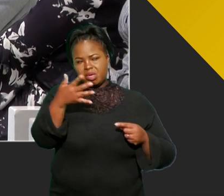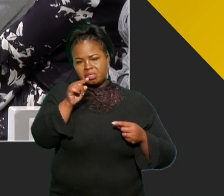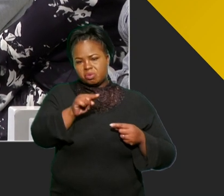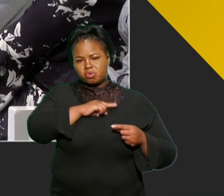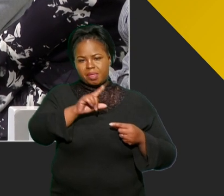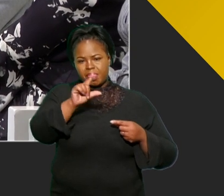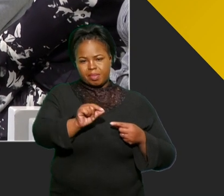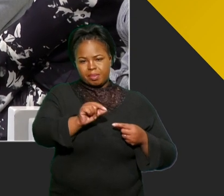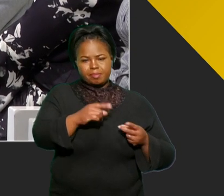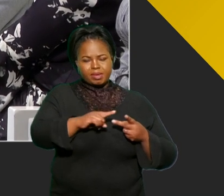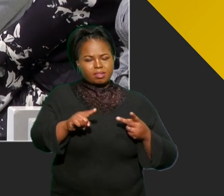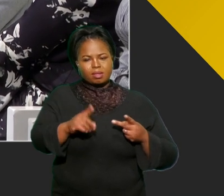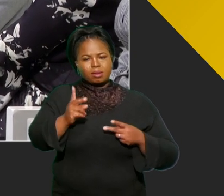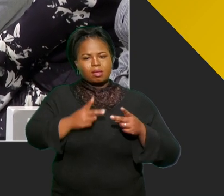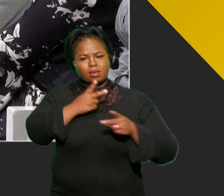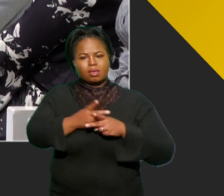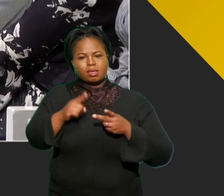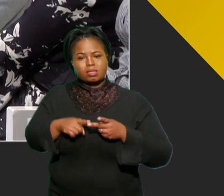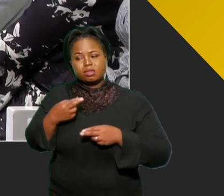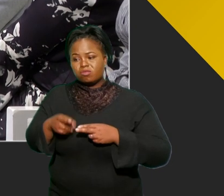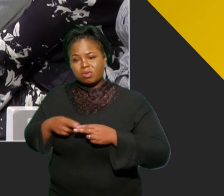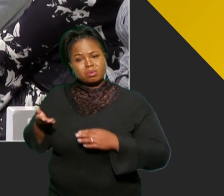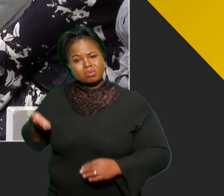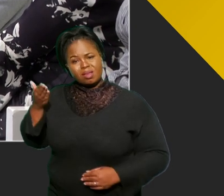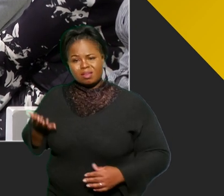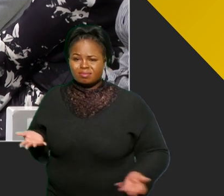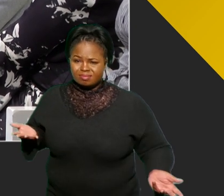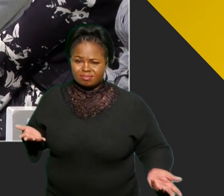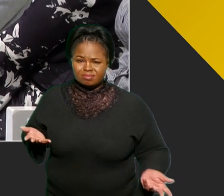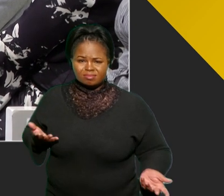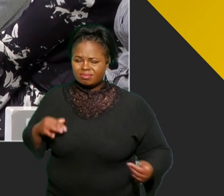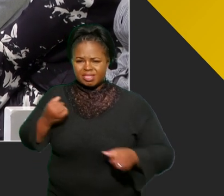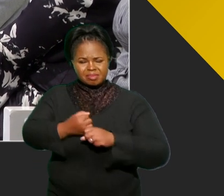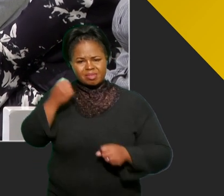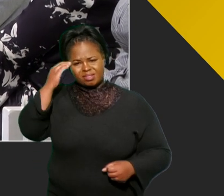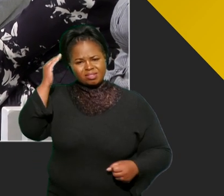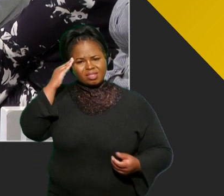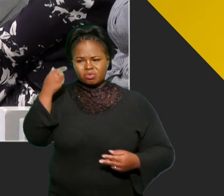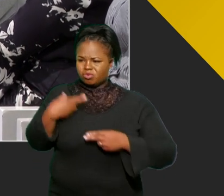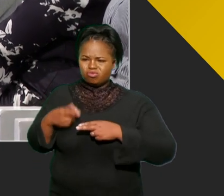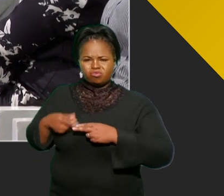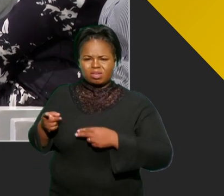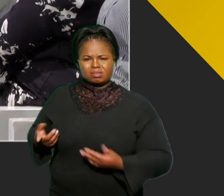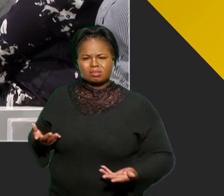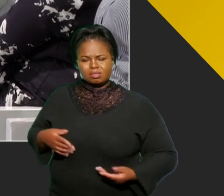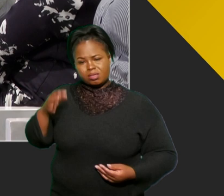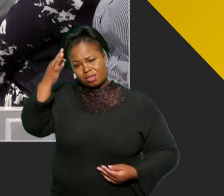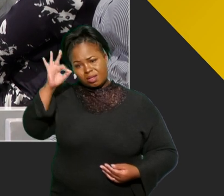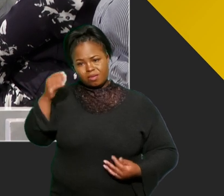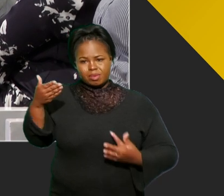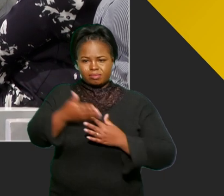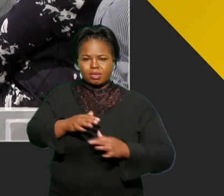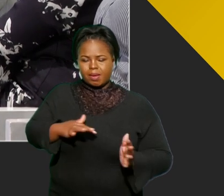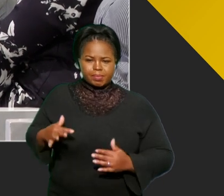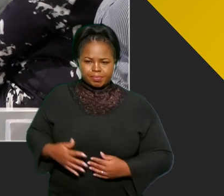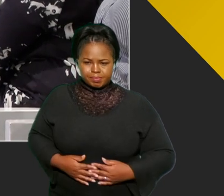they're looking for. But at the same time, the rent is too high. Yeah. It makes no sense for her to be renting. What government interventions